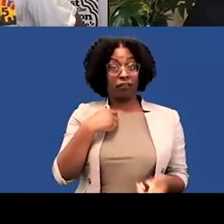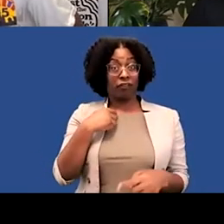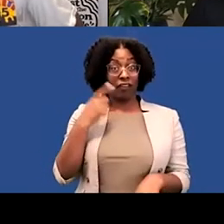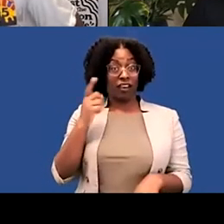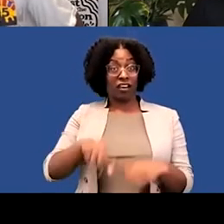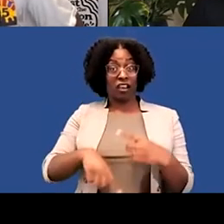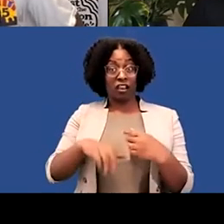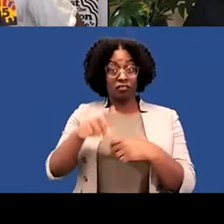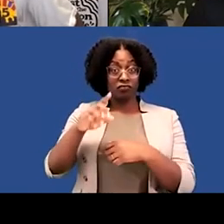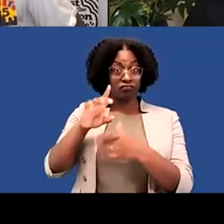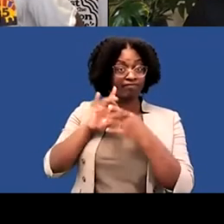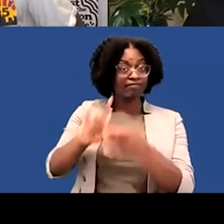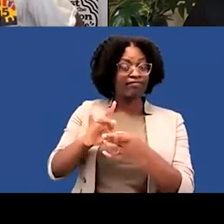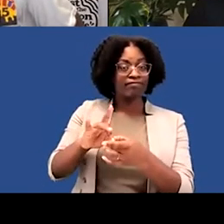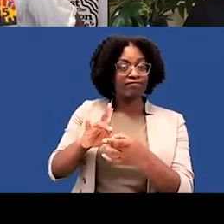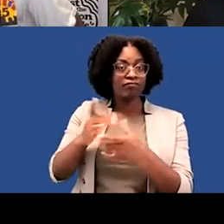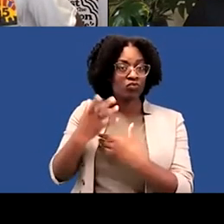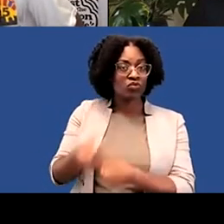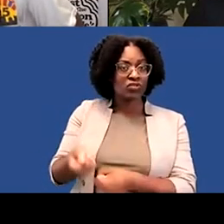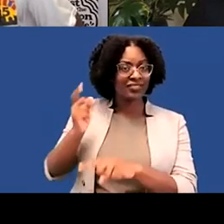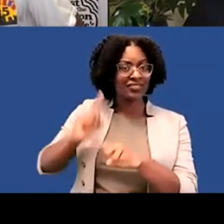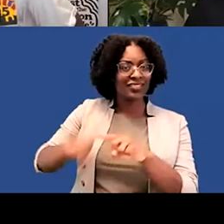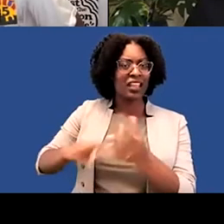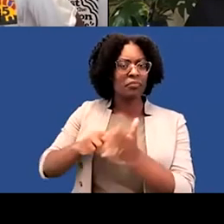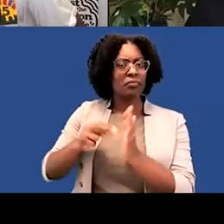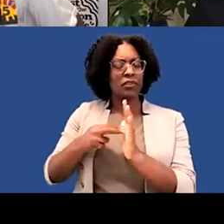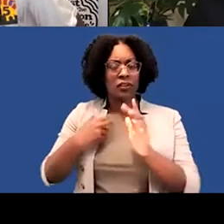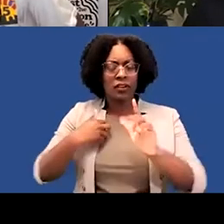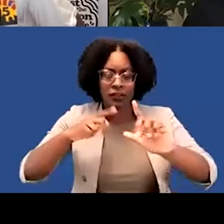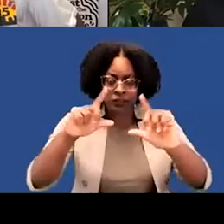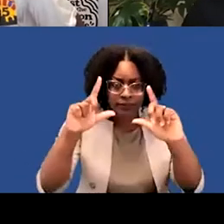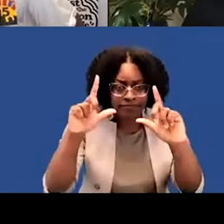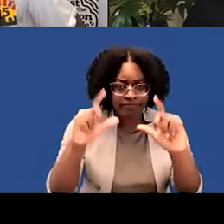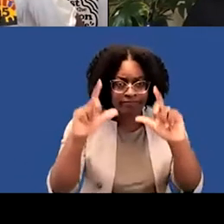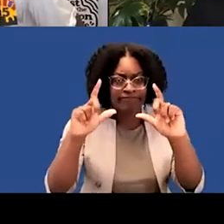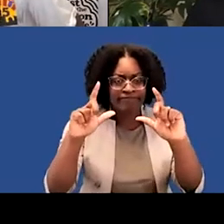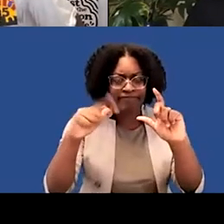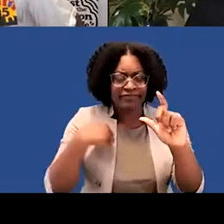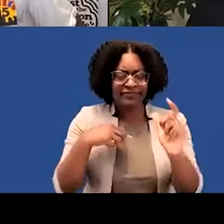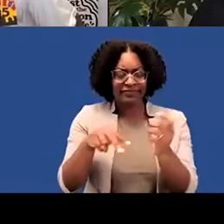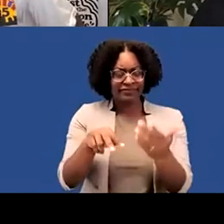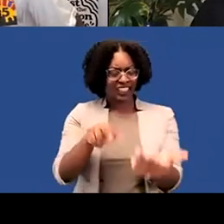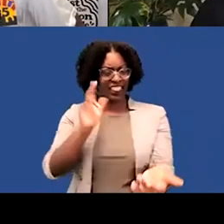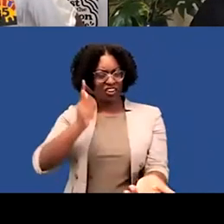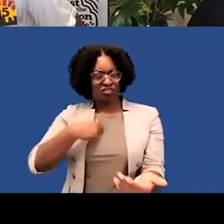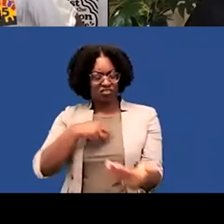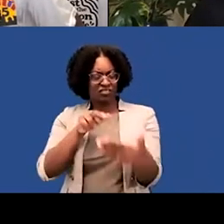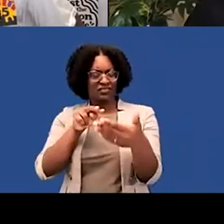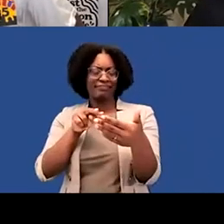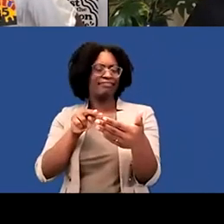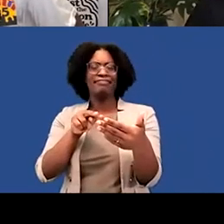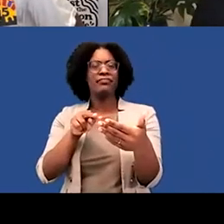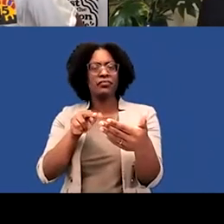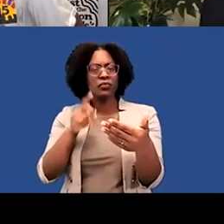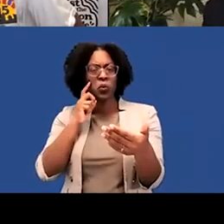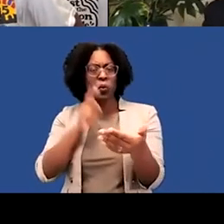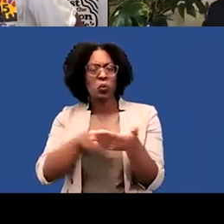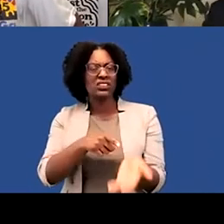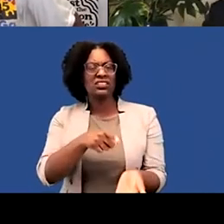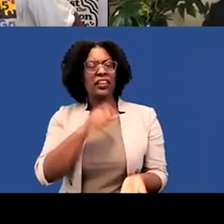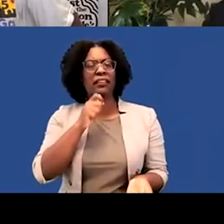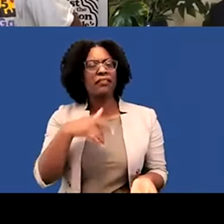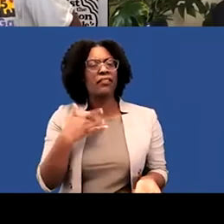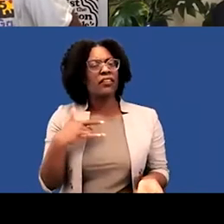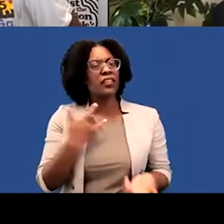to. And in the ways that I hope that people want to see themselves, which